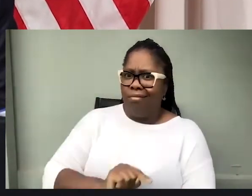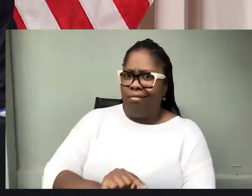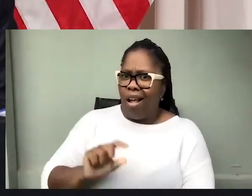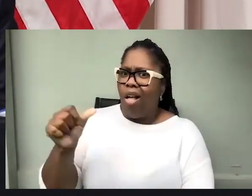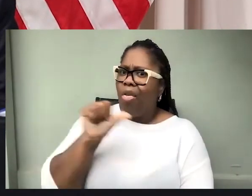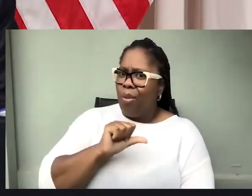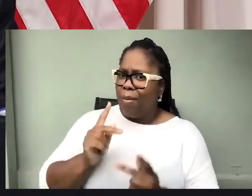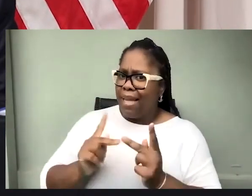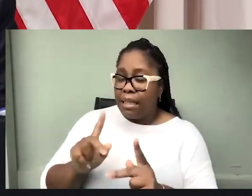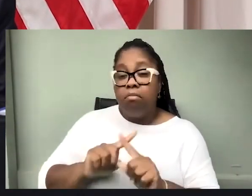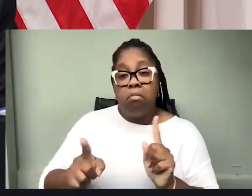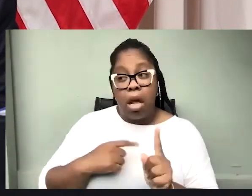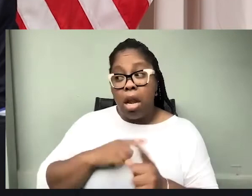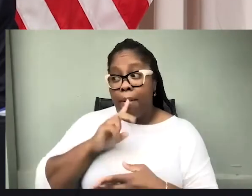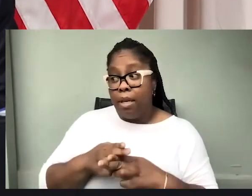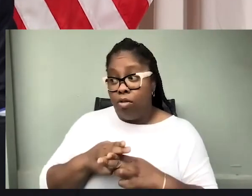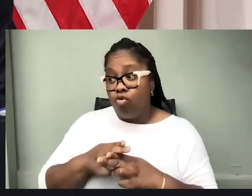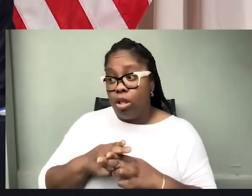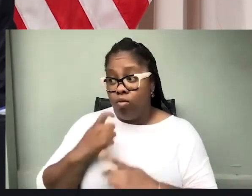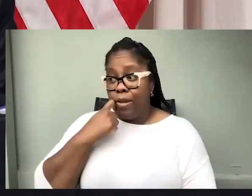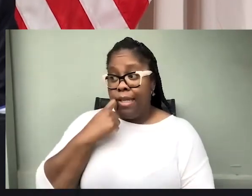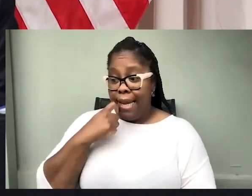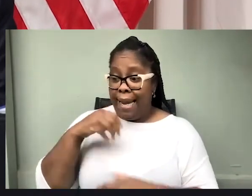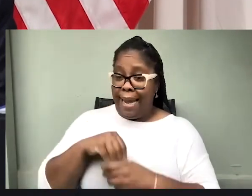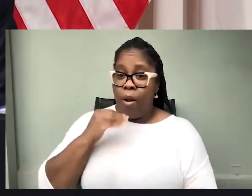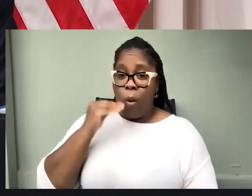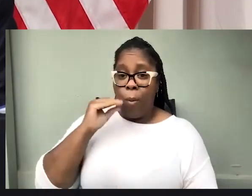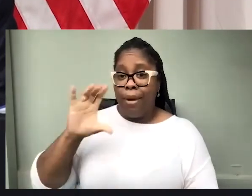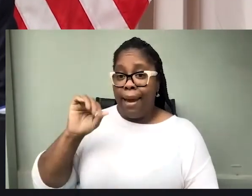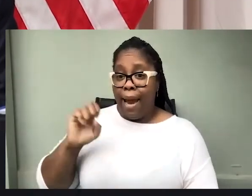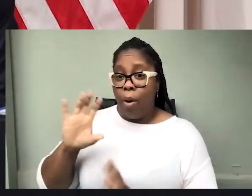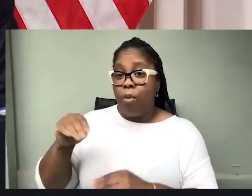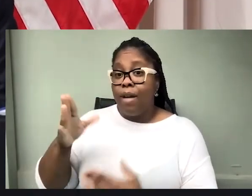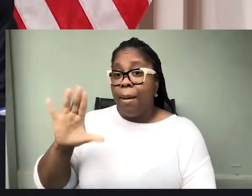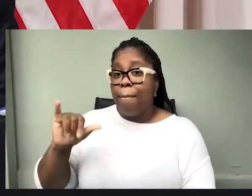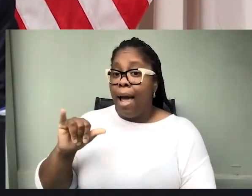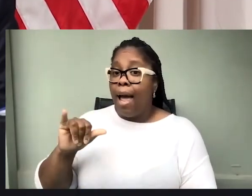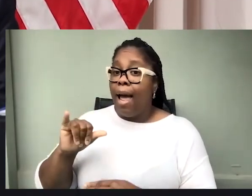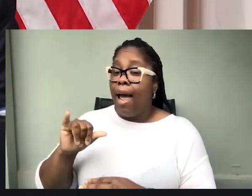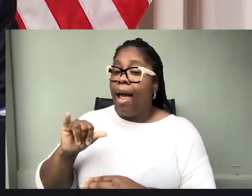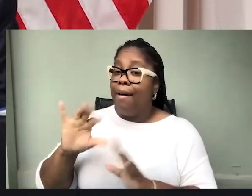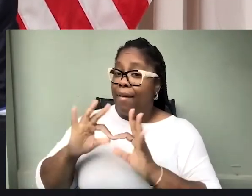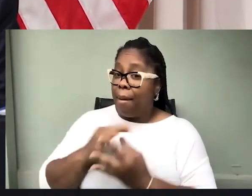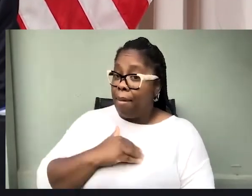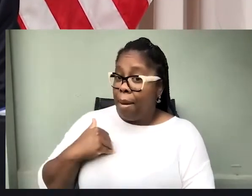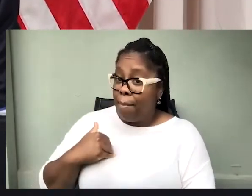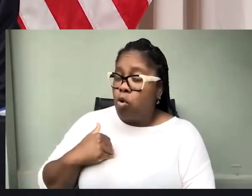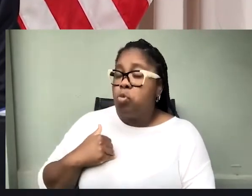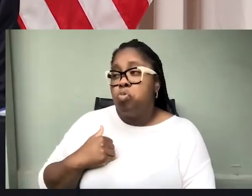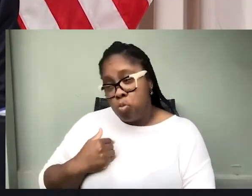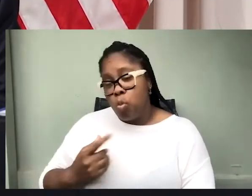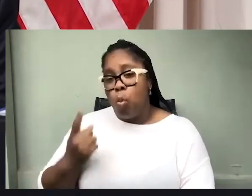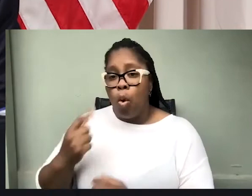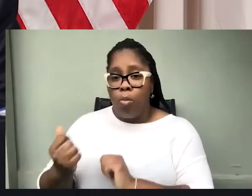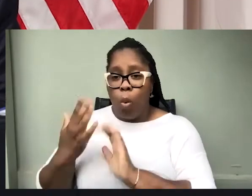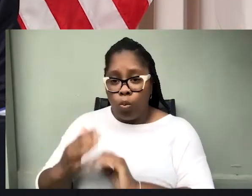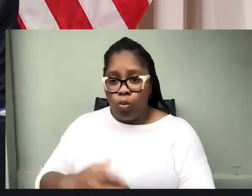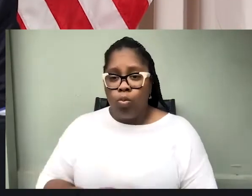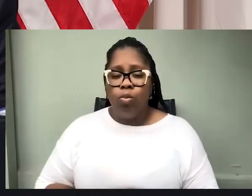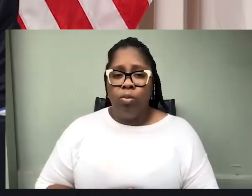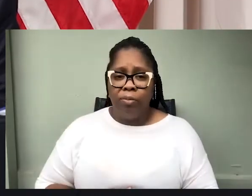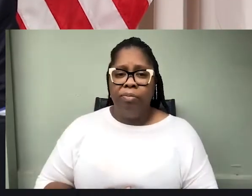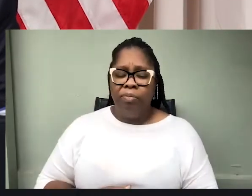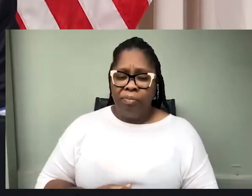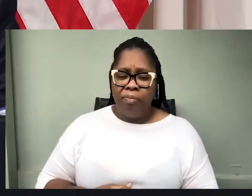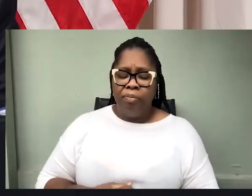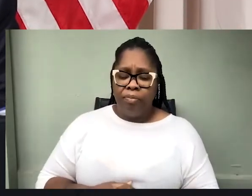mentioned a moment ago, providing for in-home care by a relative is one way. Also, where I think